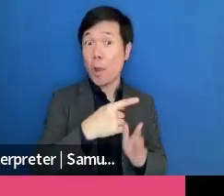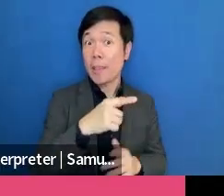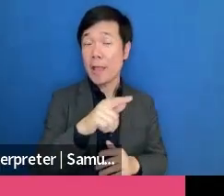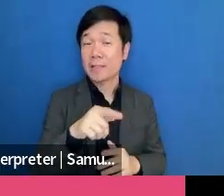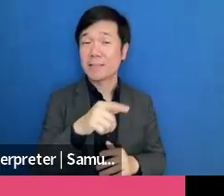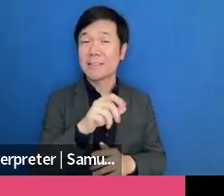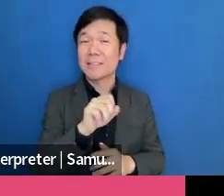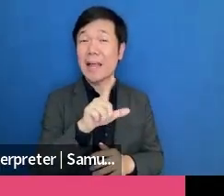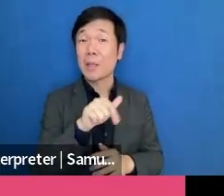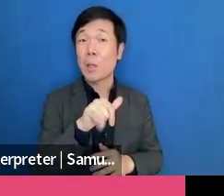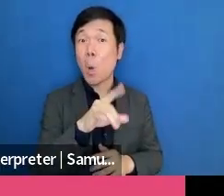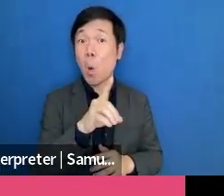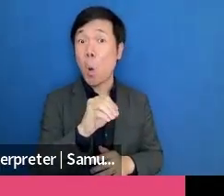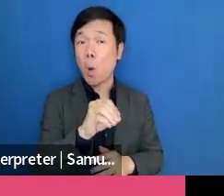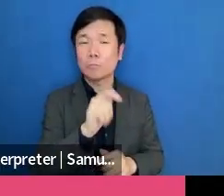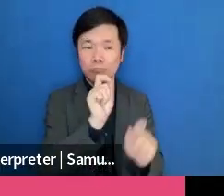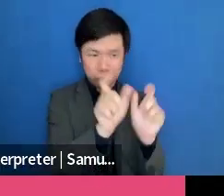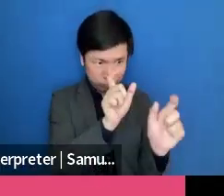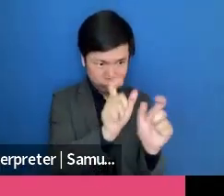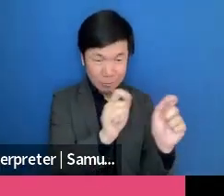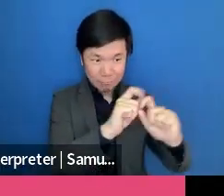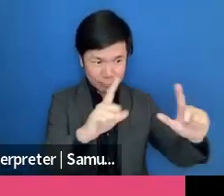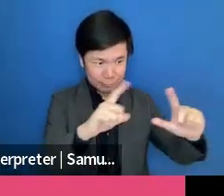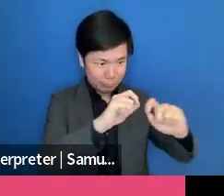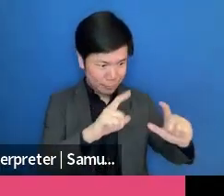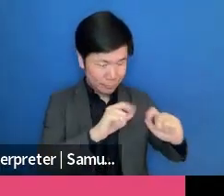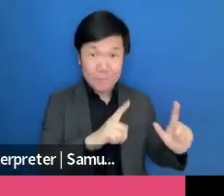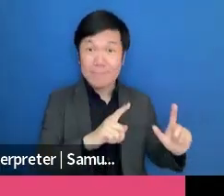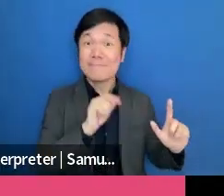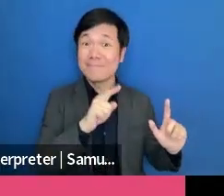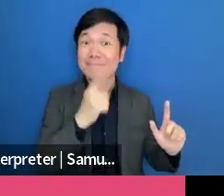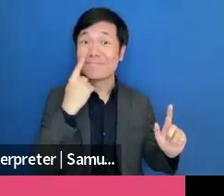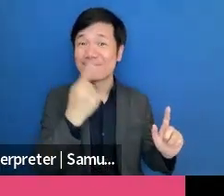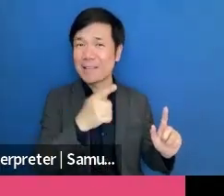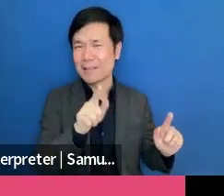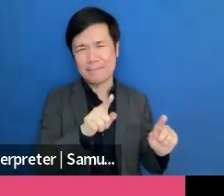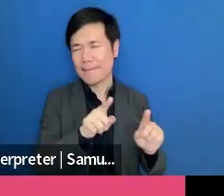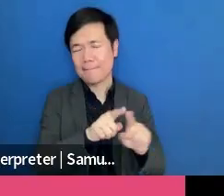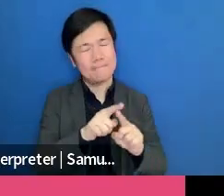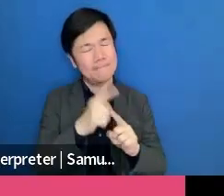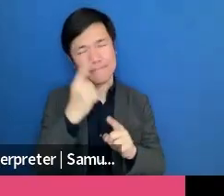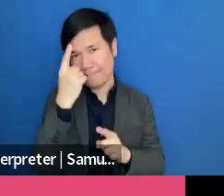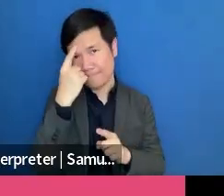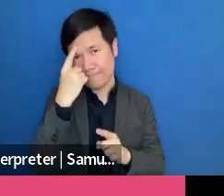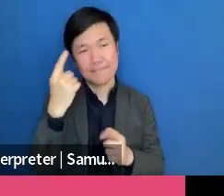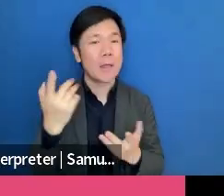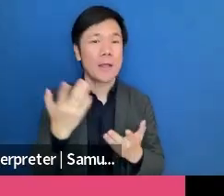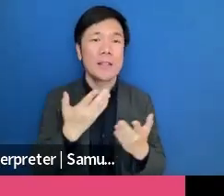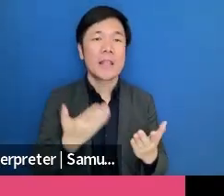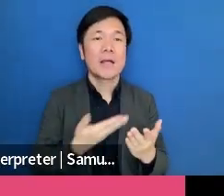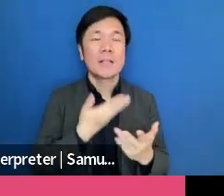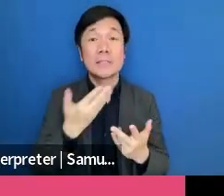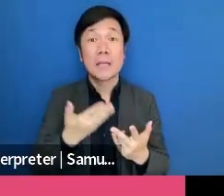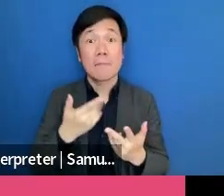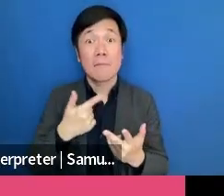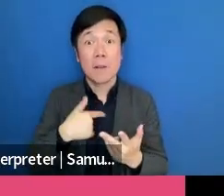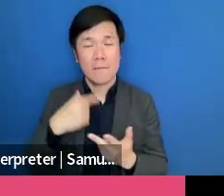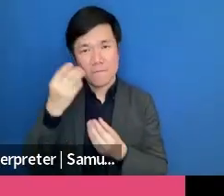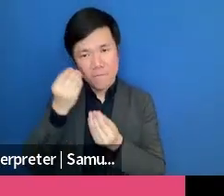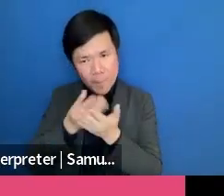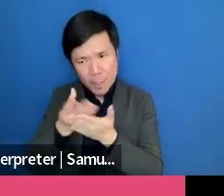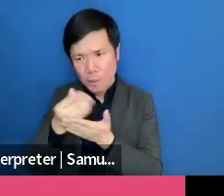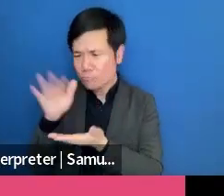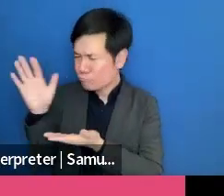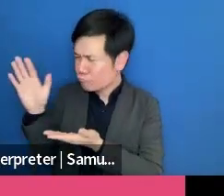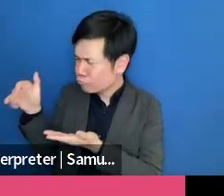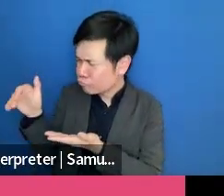Third, gathering information. This involves collecting data in systematic and inclusive ways. It is not only about tools or methods,